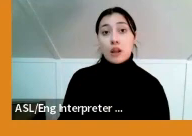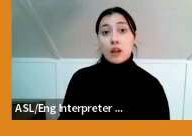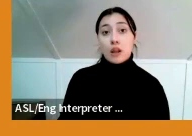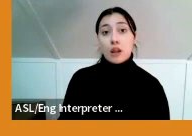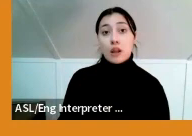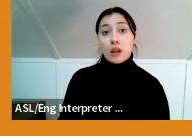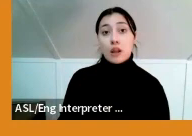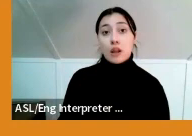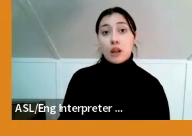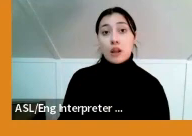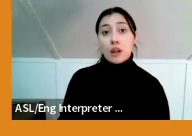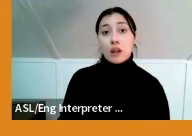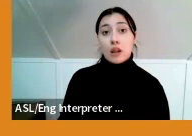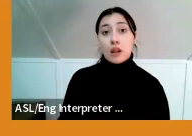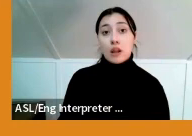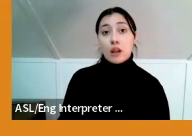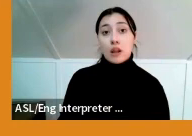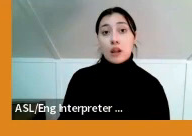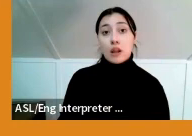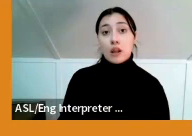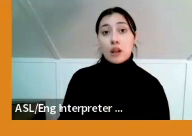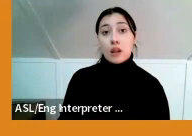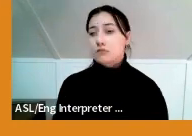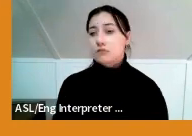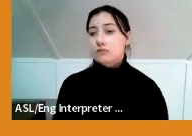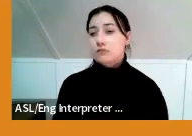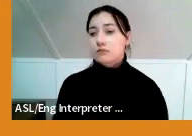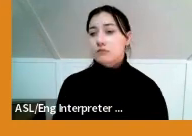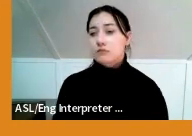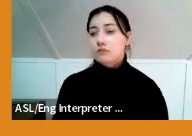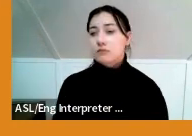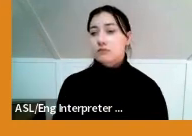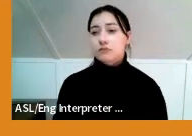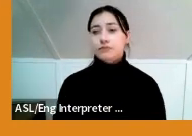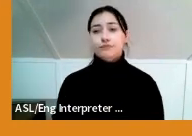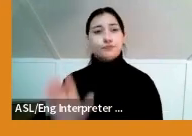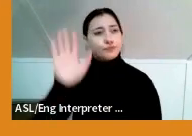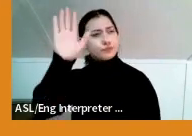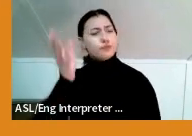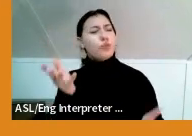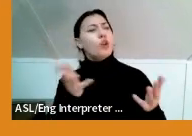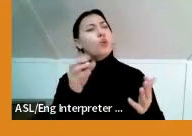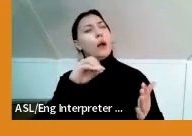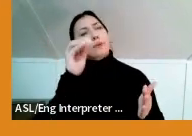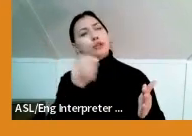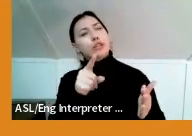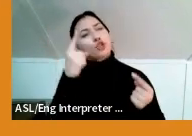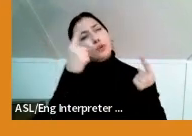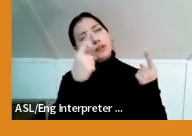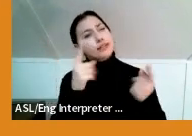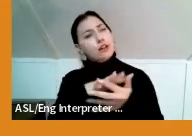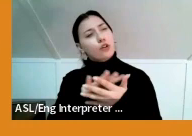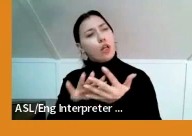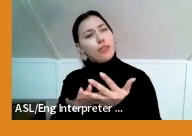And then just a couple of clarifications. I'm seeing a lot of like, what percentages will you consider? Things like that. There is no